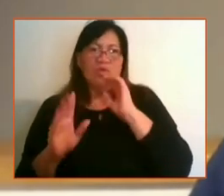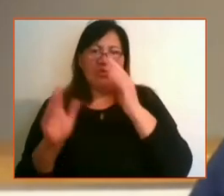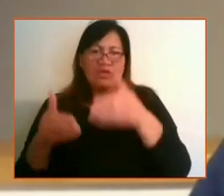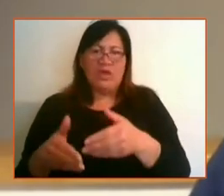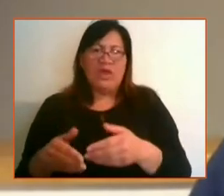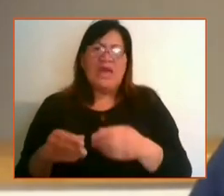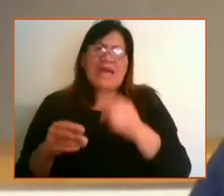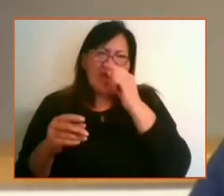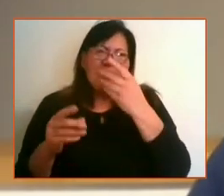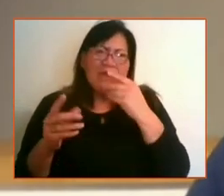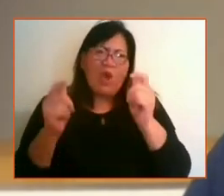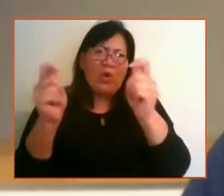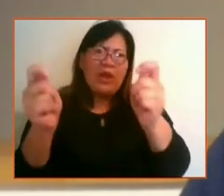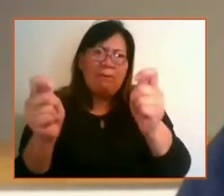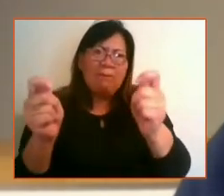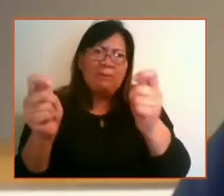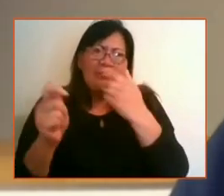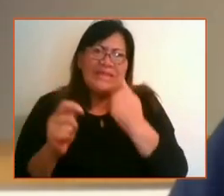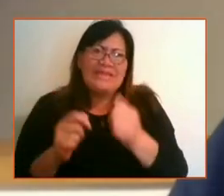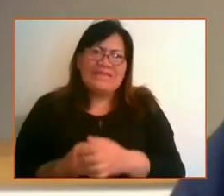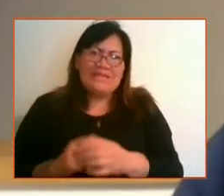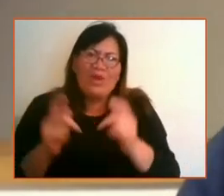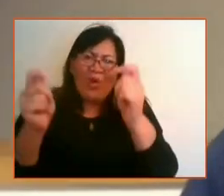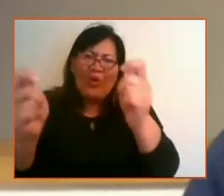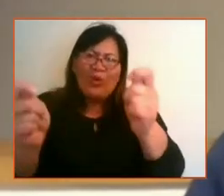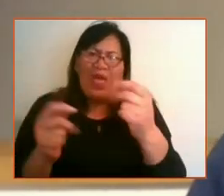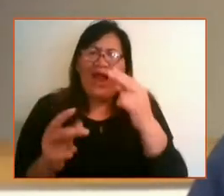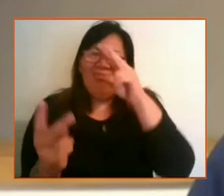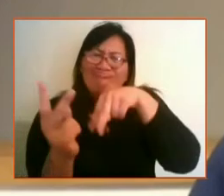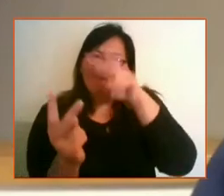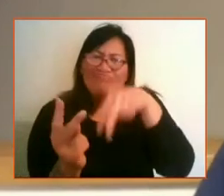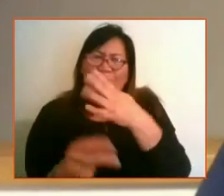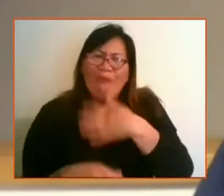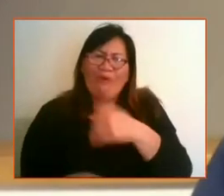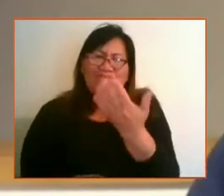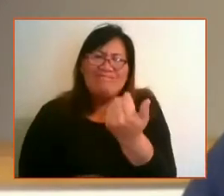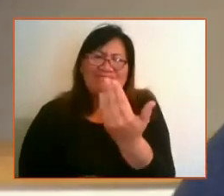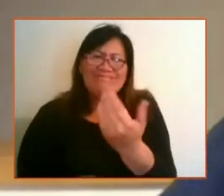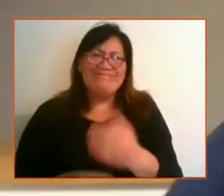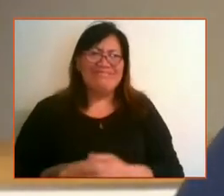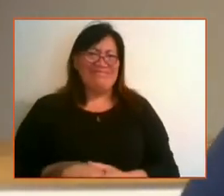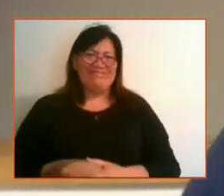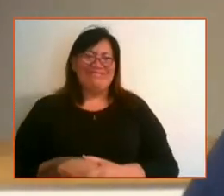to the camera, Jono. Closer to the camera. Let us read them. Exactly. Well,